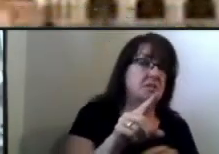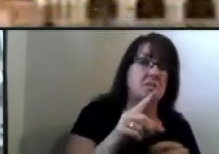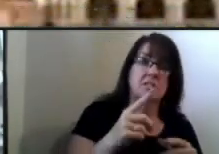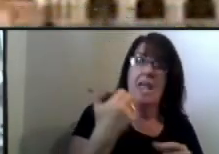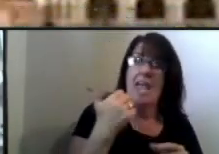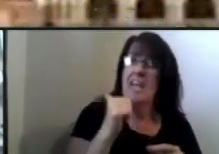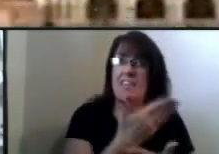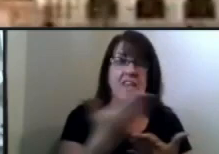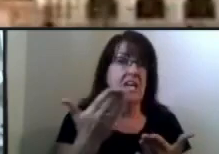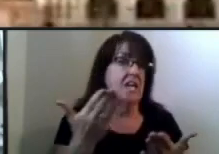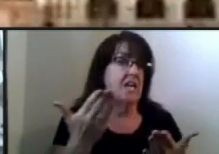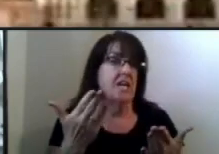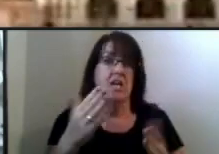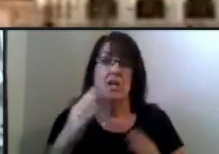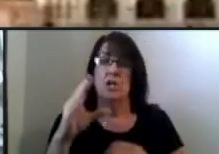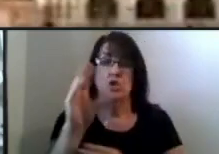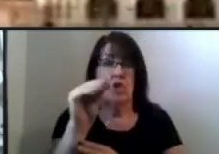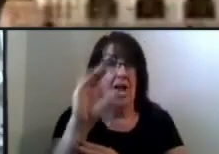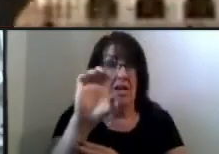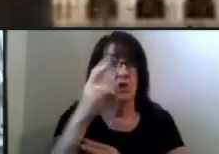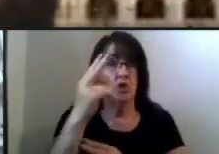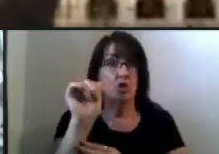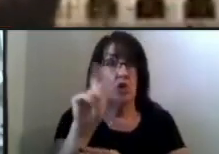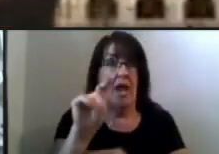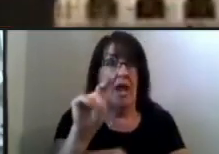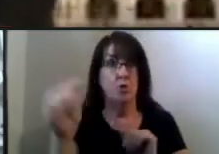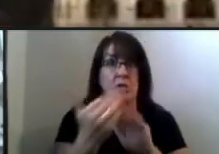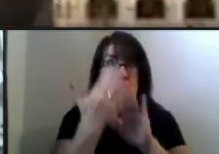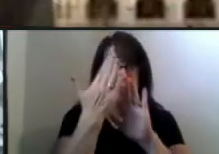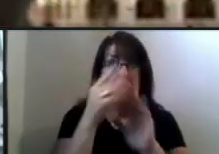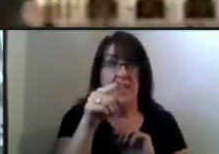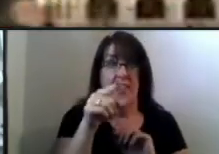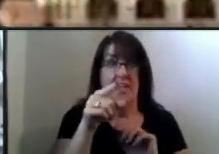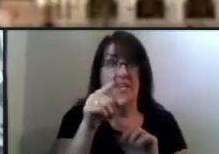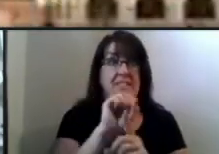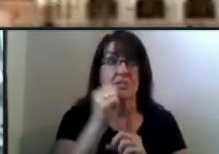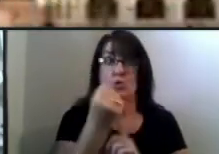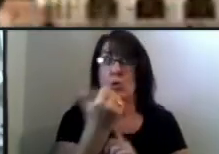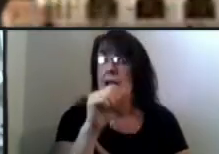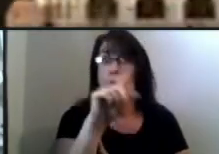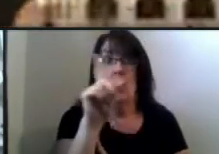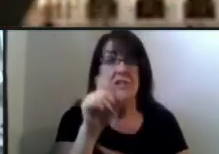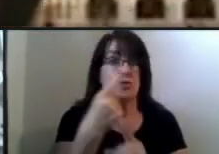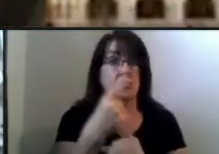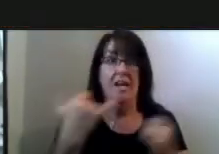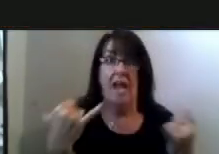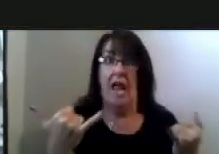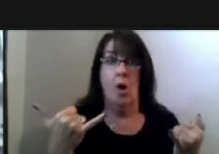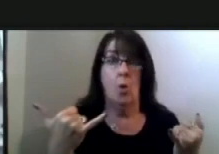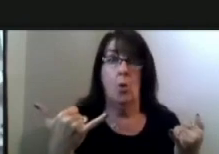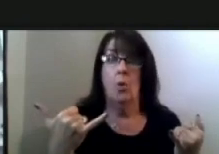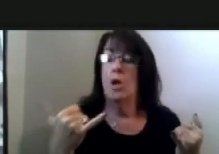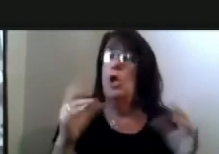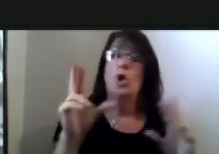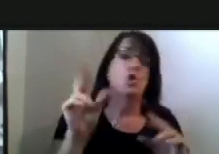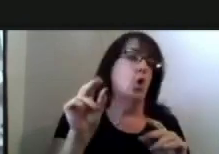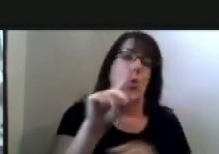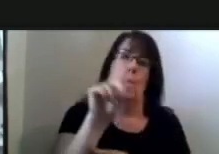chat to address this situation? Do we have any question right now? Hi, Sadie. No, we